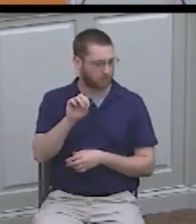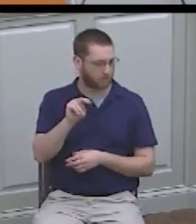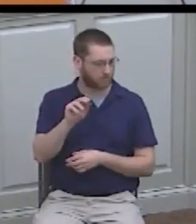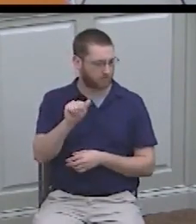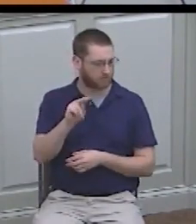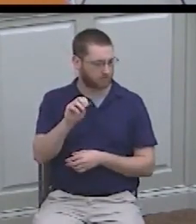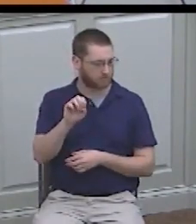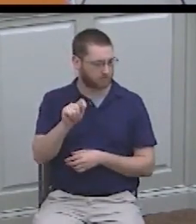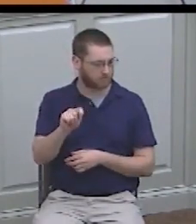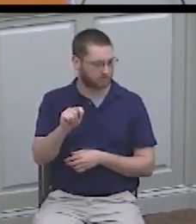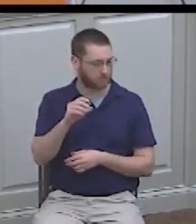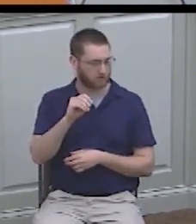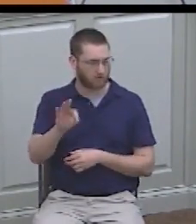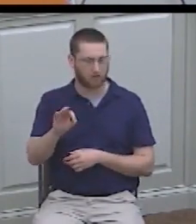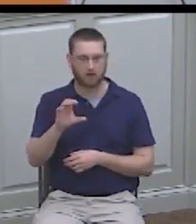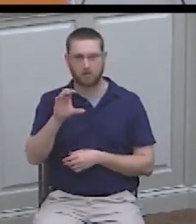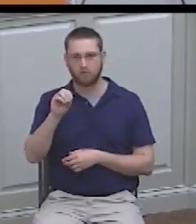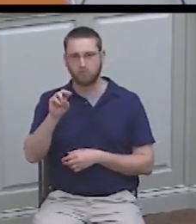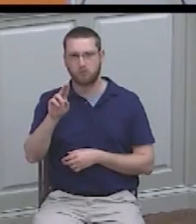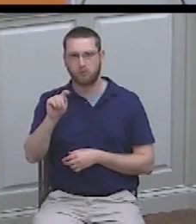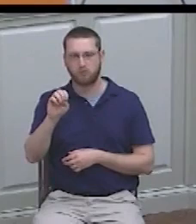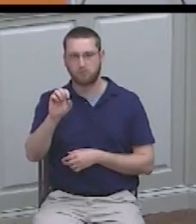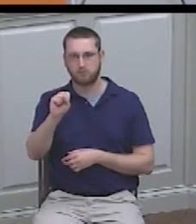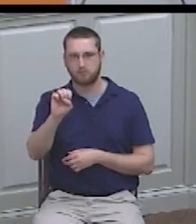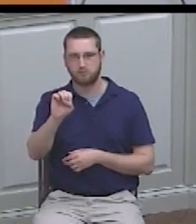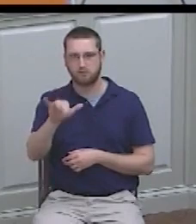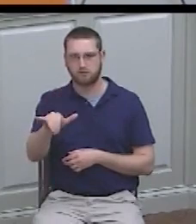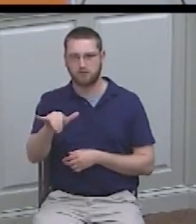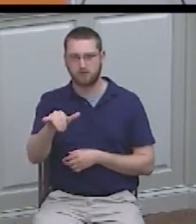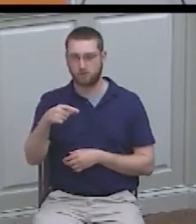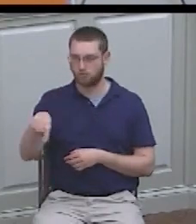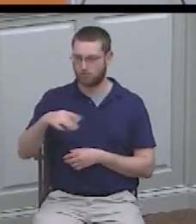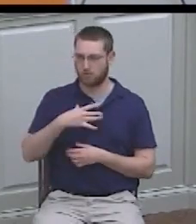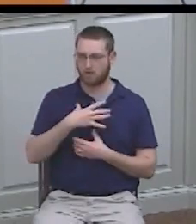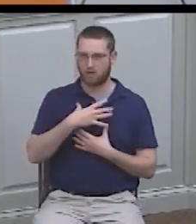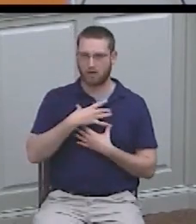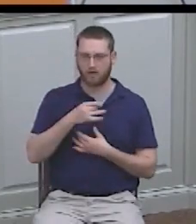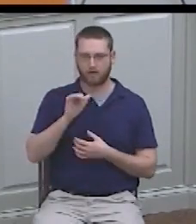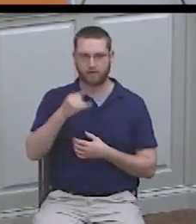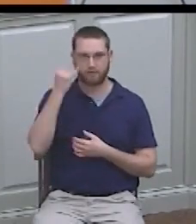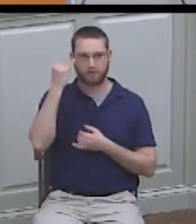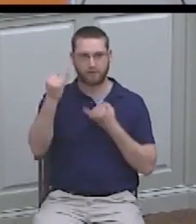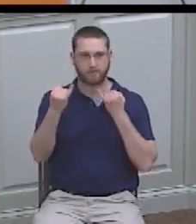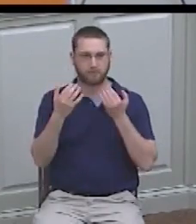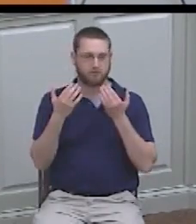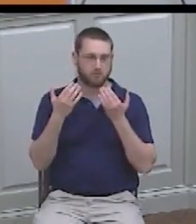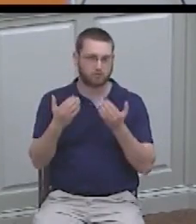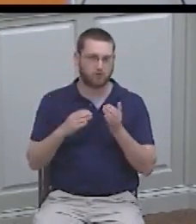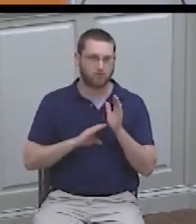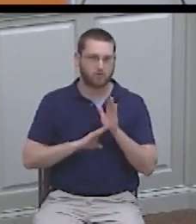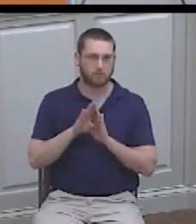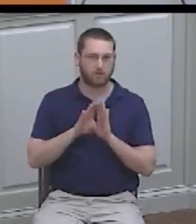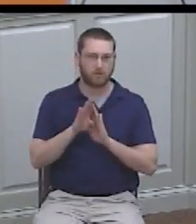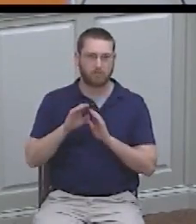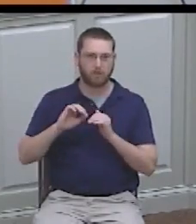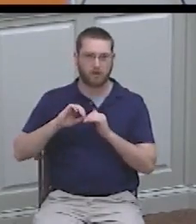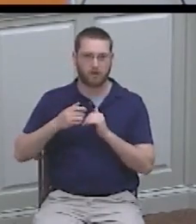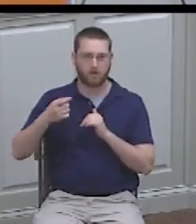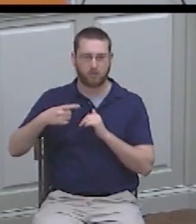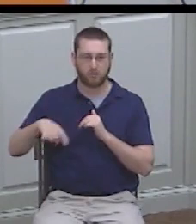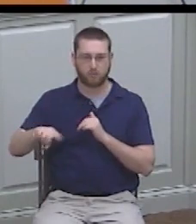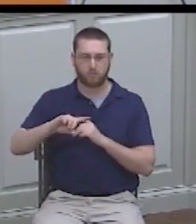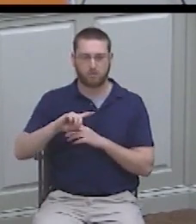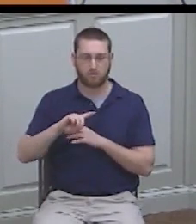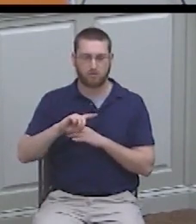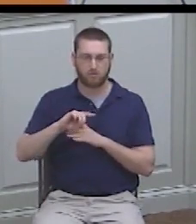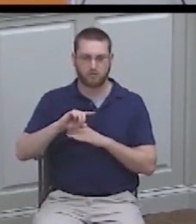what your conversations would be guided. You liked the idea and decided to develop one on how you would set